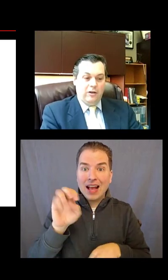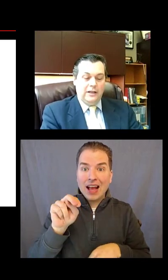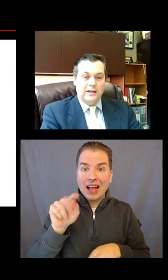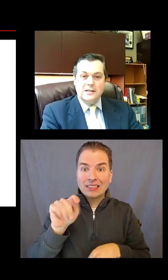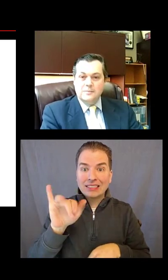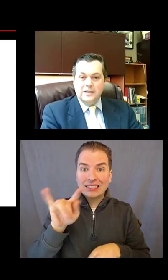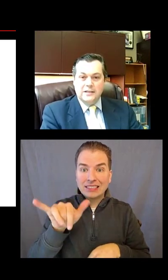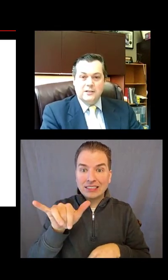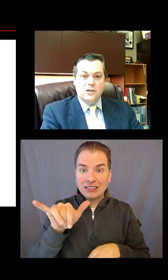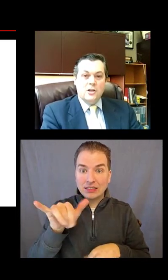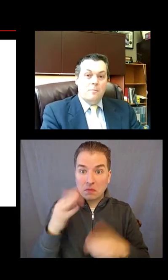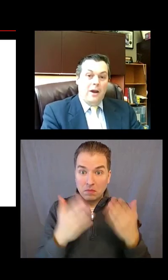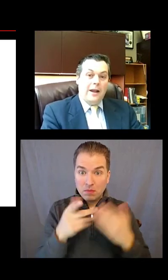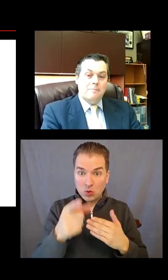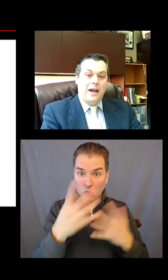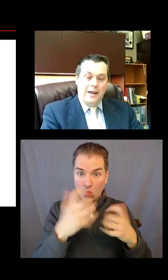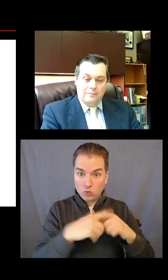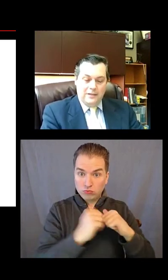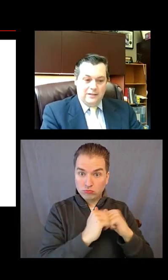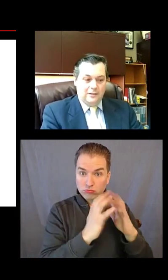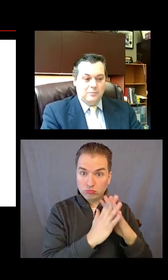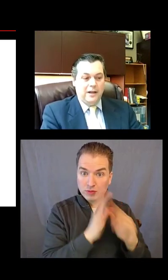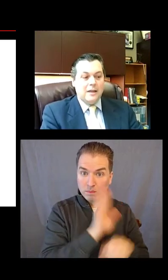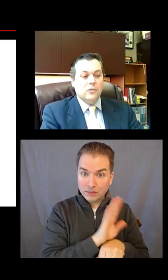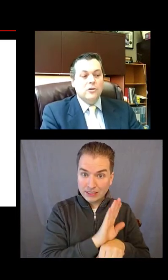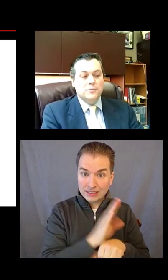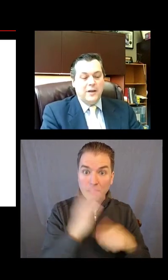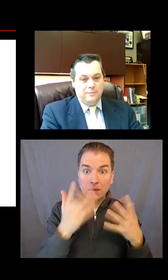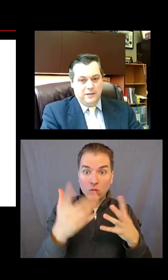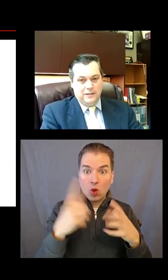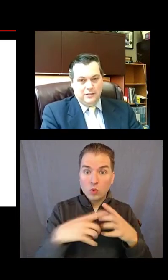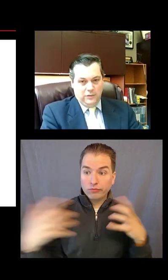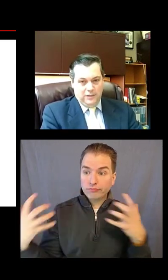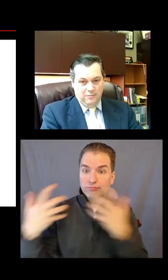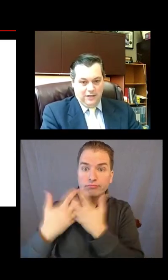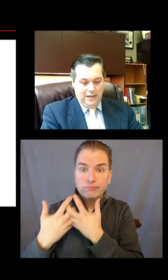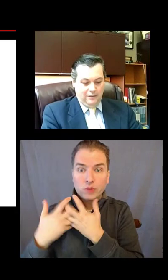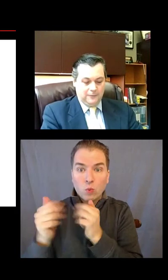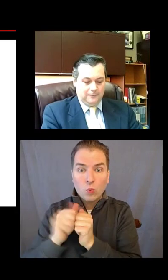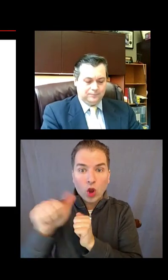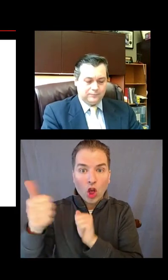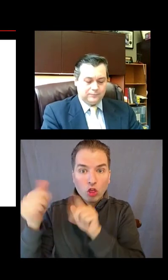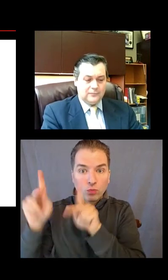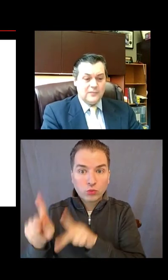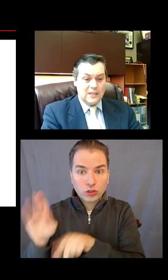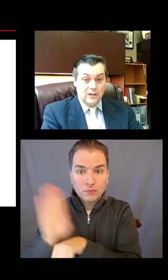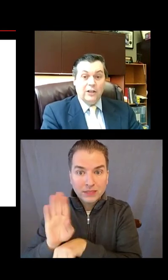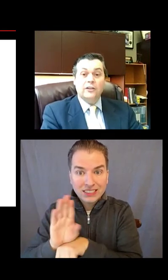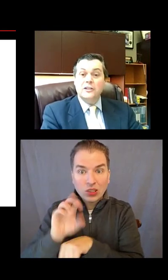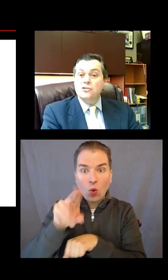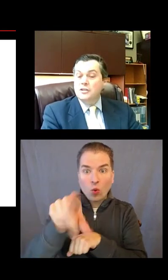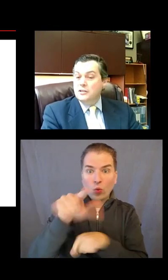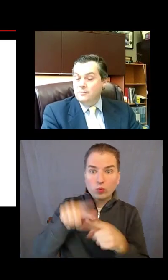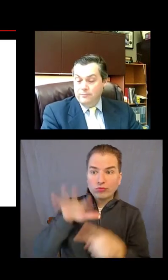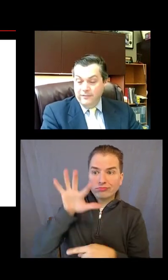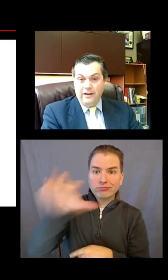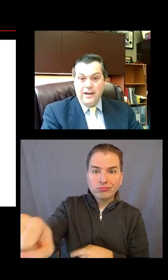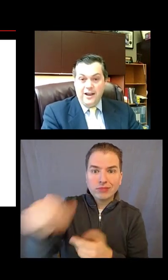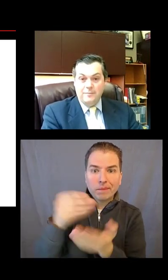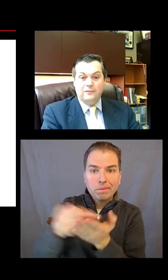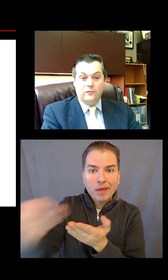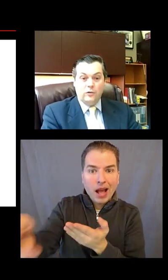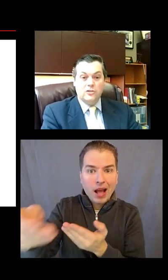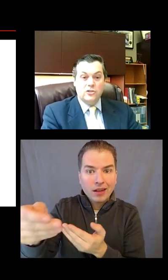I'm going to get into business, might I buy a business? Might I merge my business with somebody else? Another issue that's